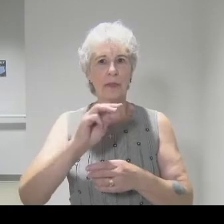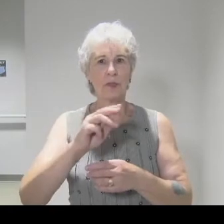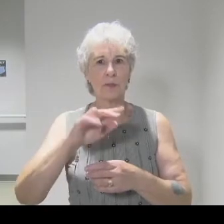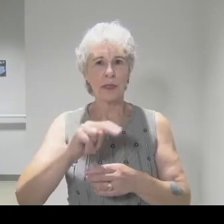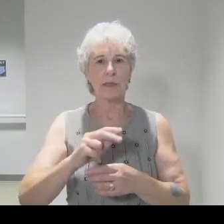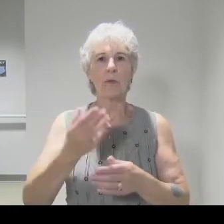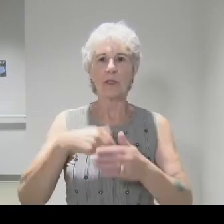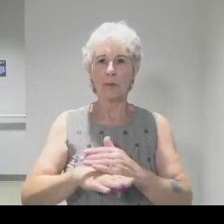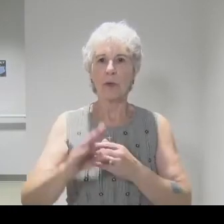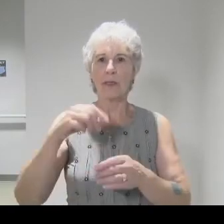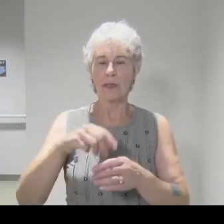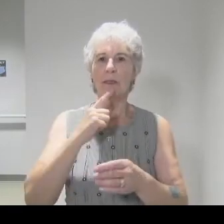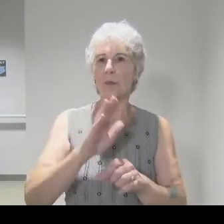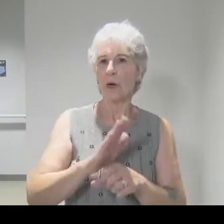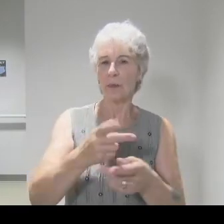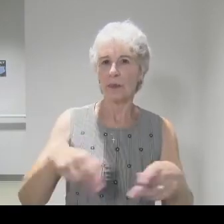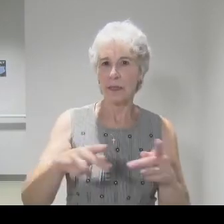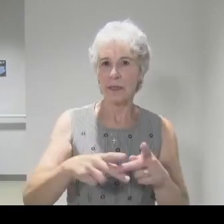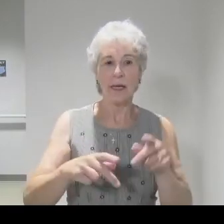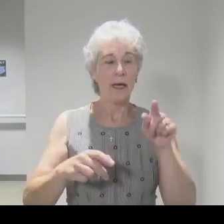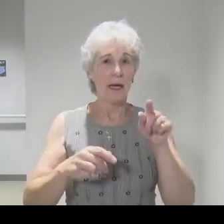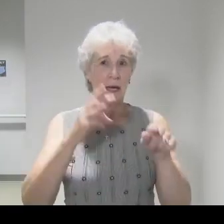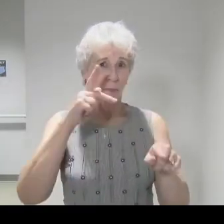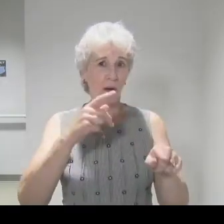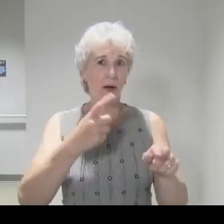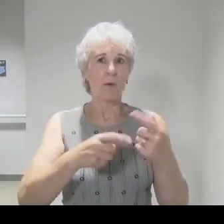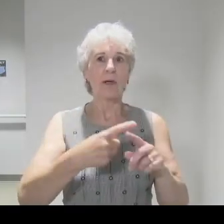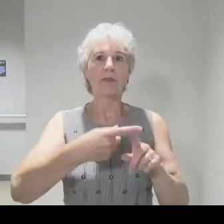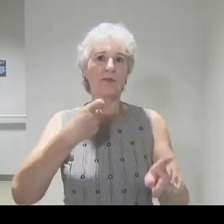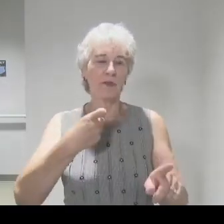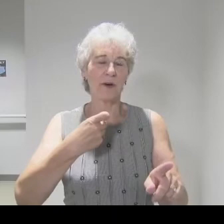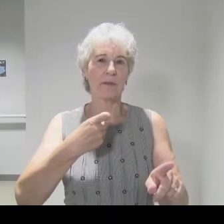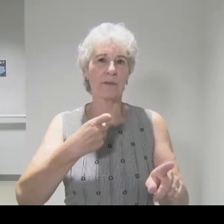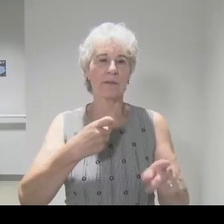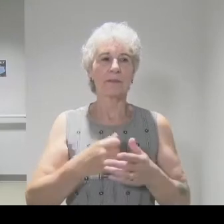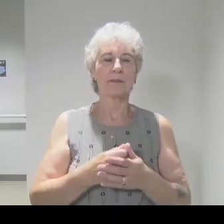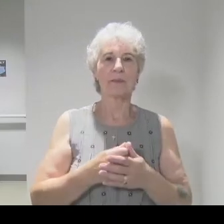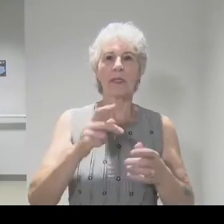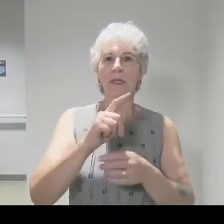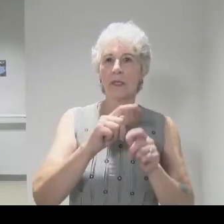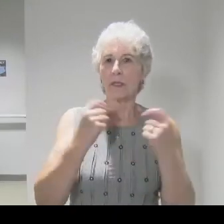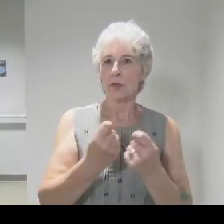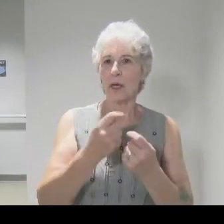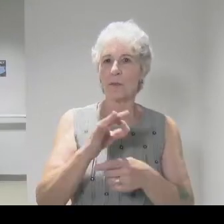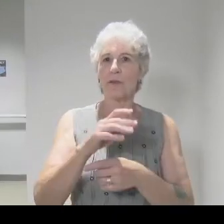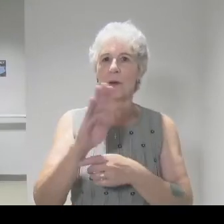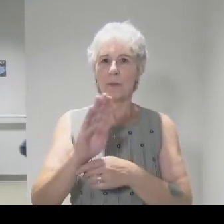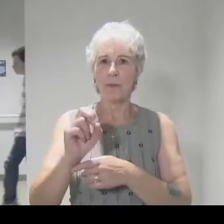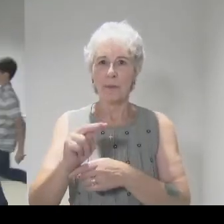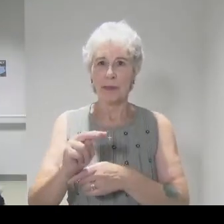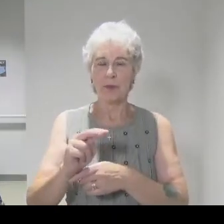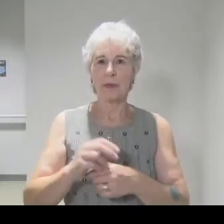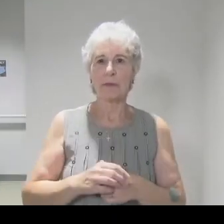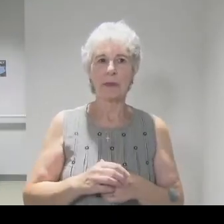was from the tribe of Benjamin. And so he was a real Hebrew, a Hebrew of Hebrews. He's not like some people that